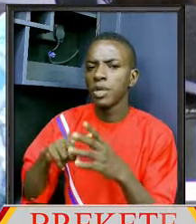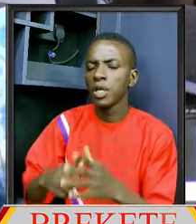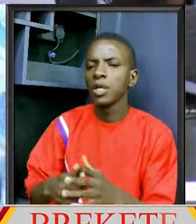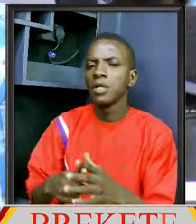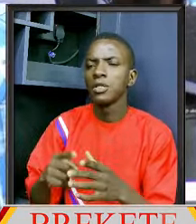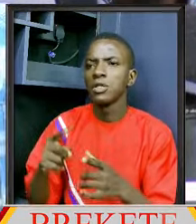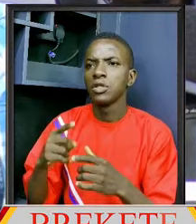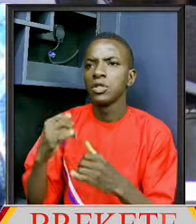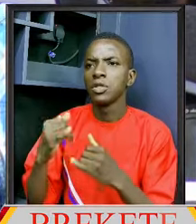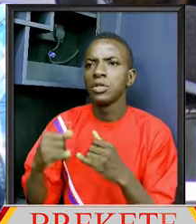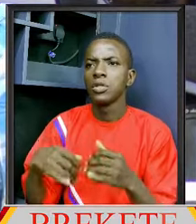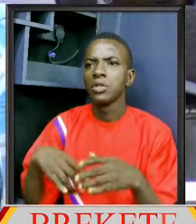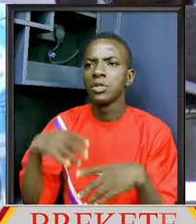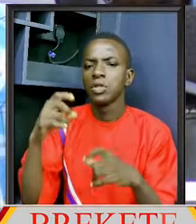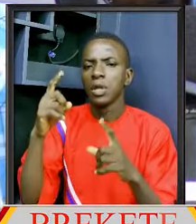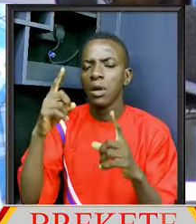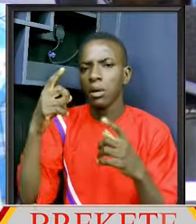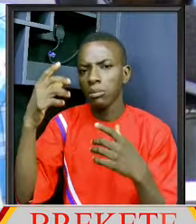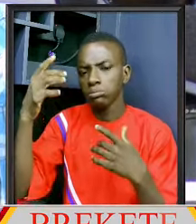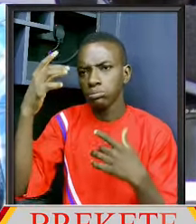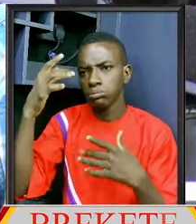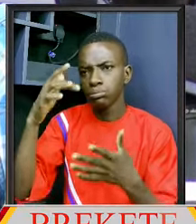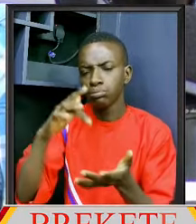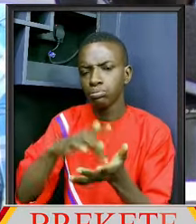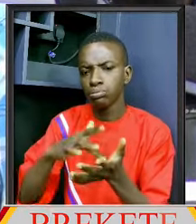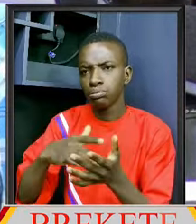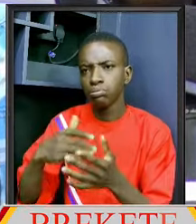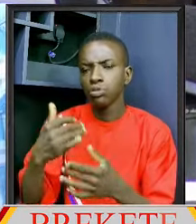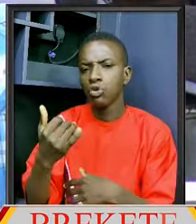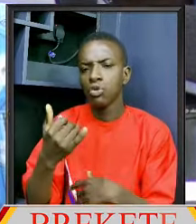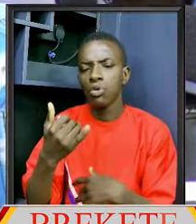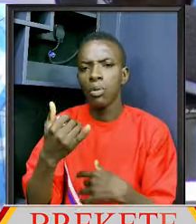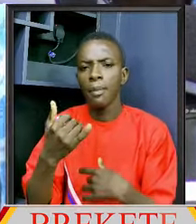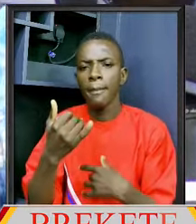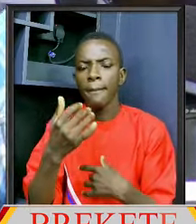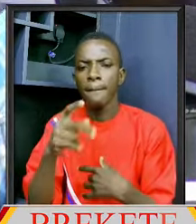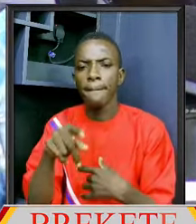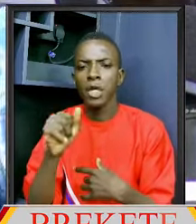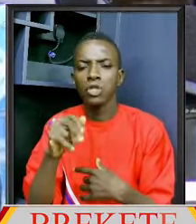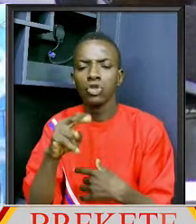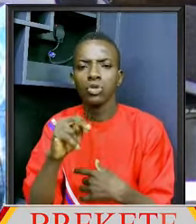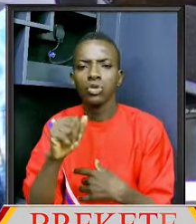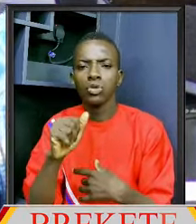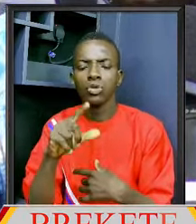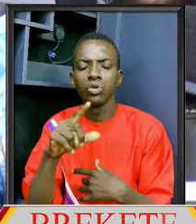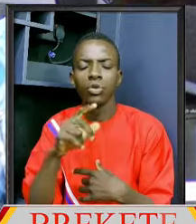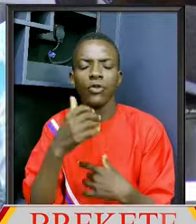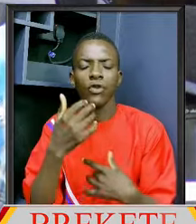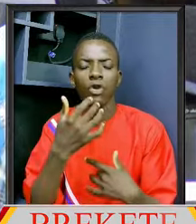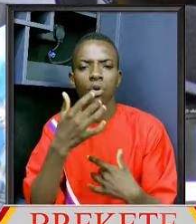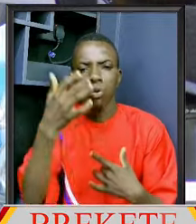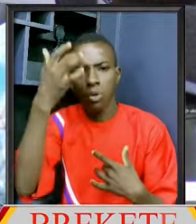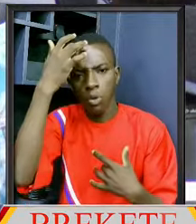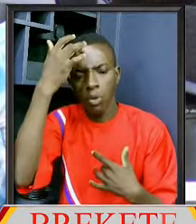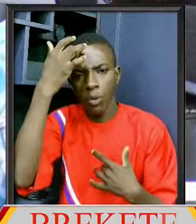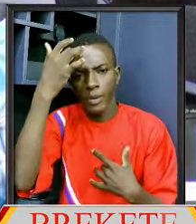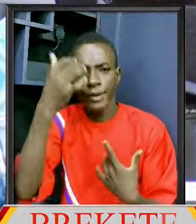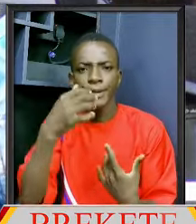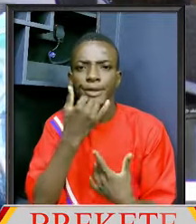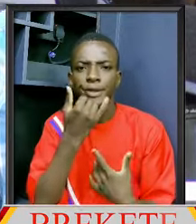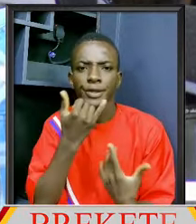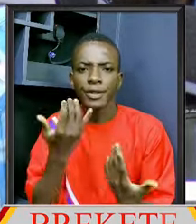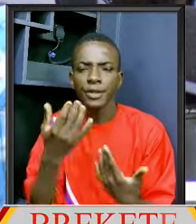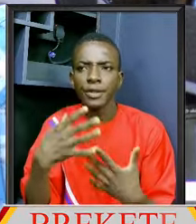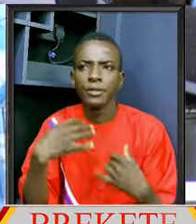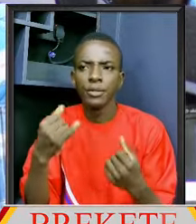Beginning, you don't they take Panadol for wrong medicine, for wrong sickness. And there's no way you go well. That